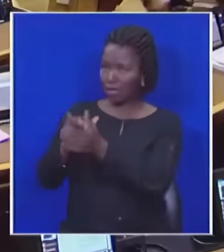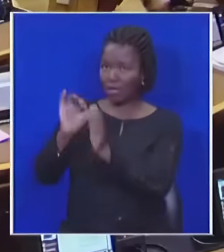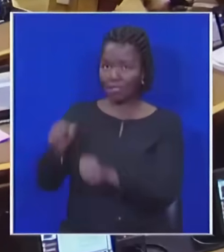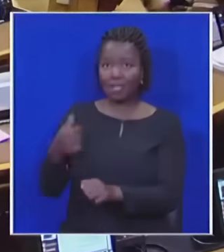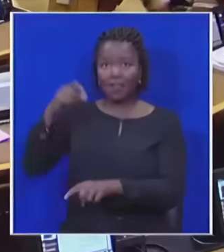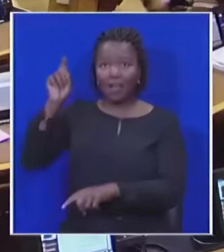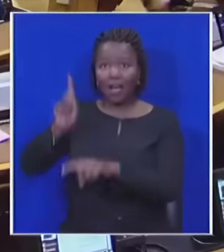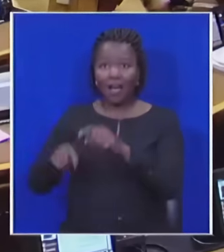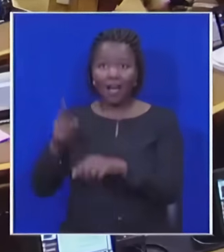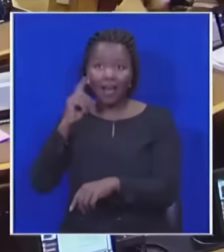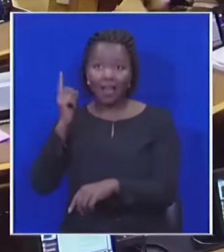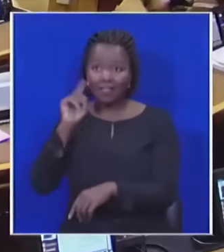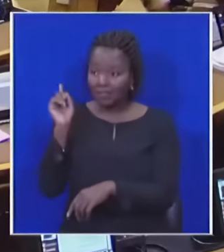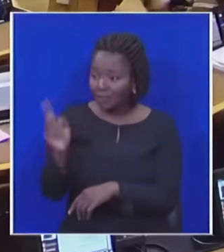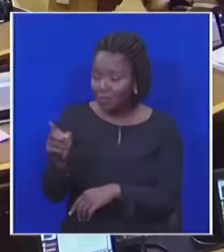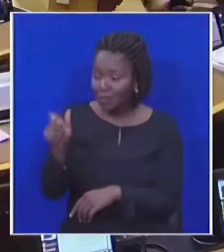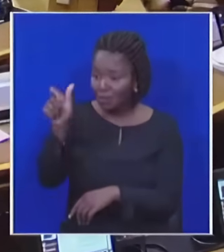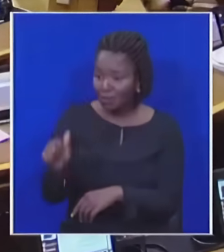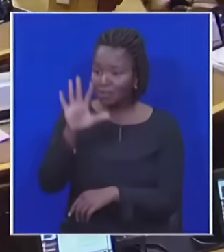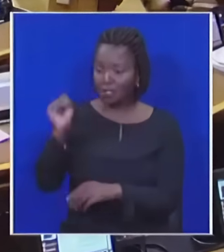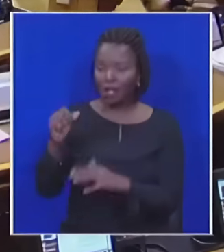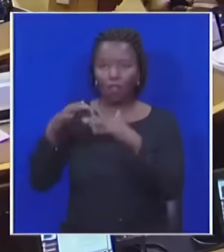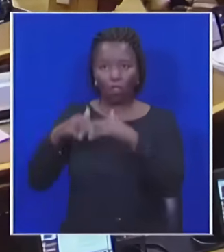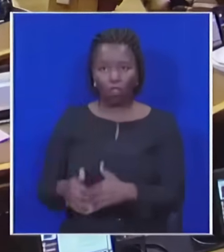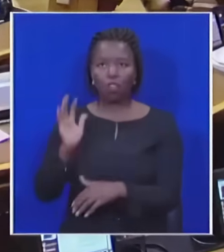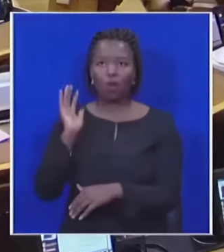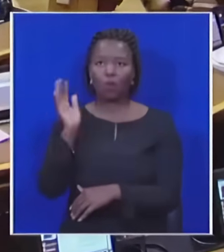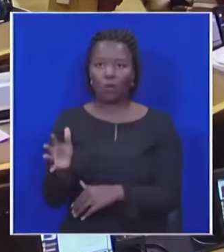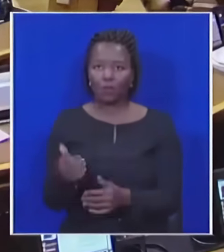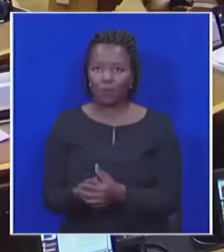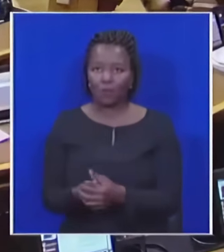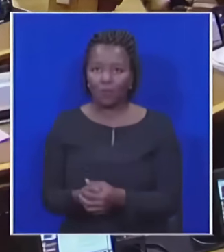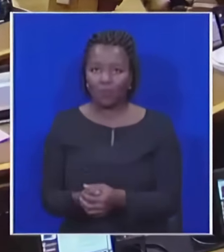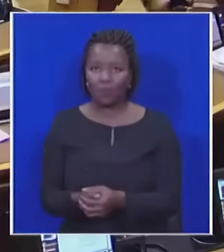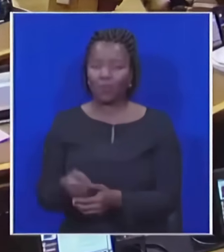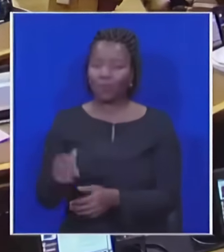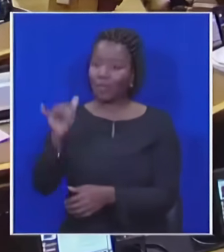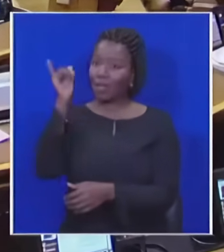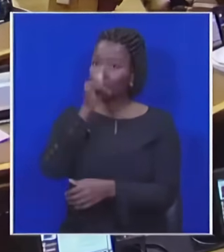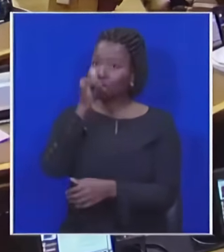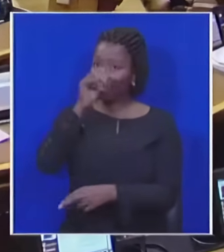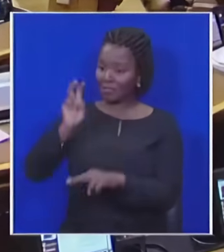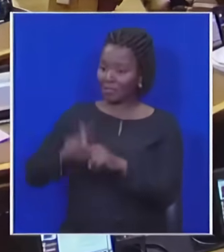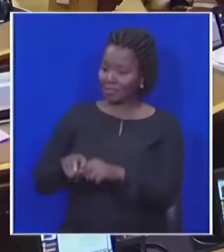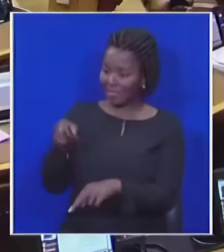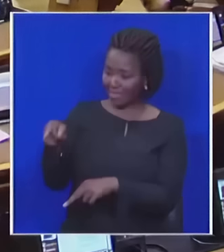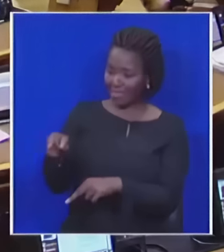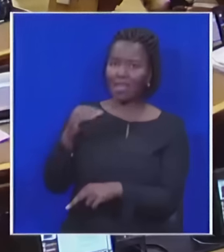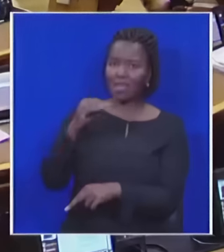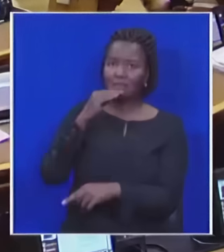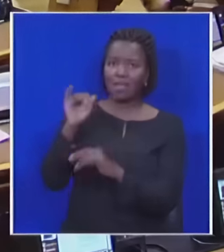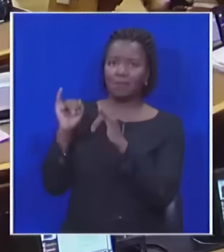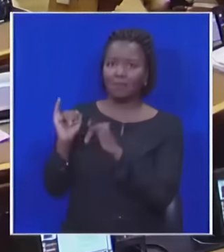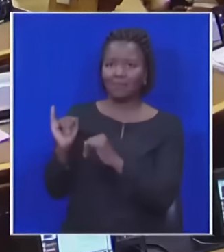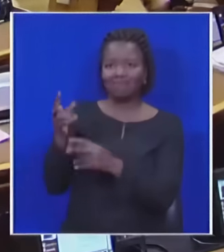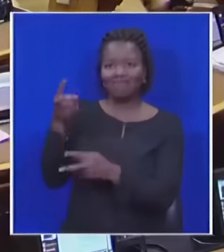this man, this country will collapse. This criminal which was sitting here is troubling this man.